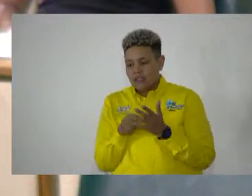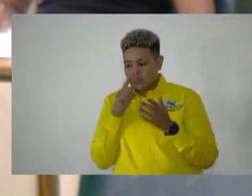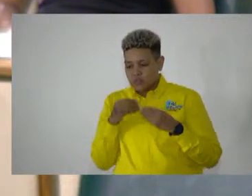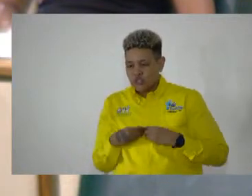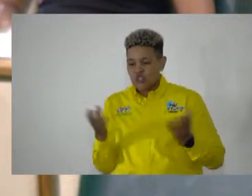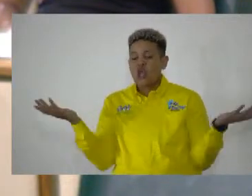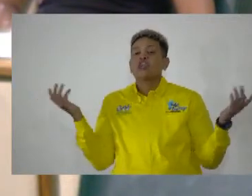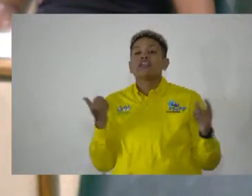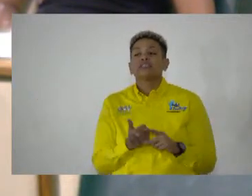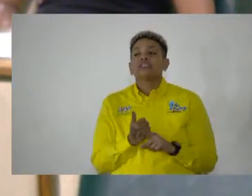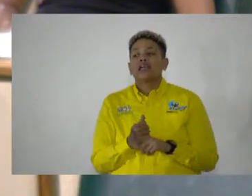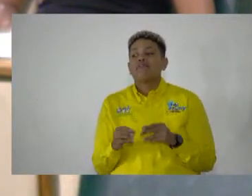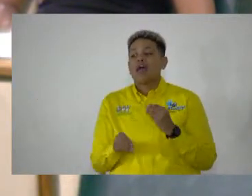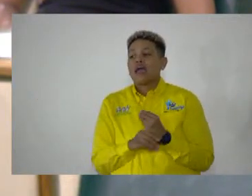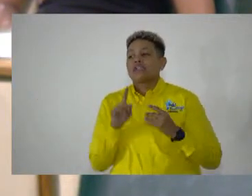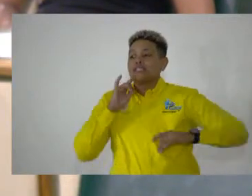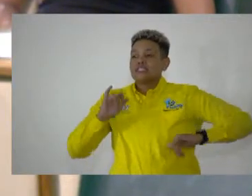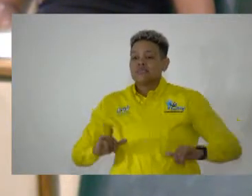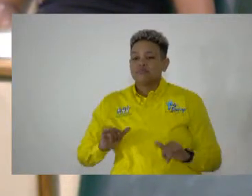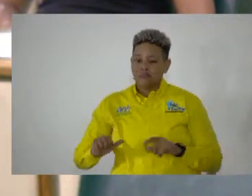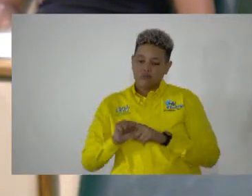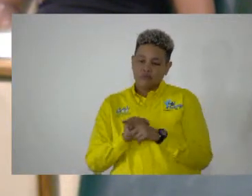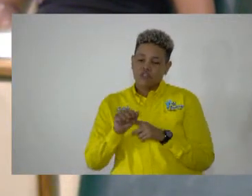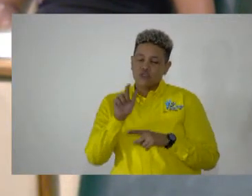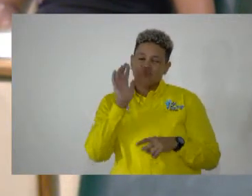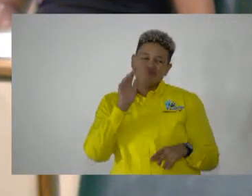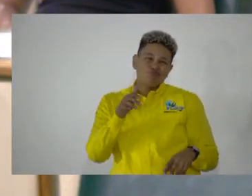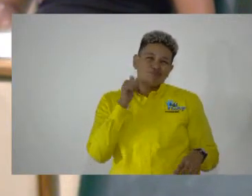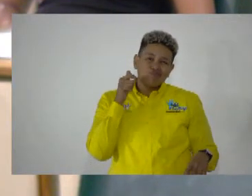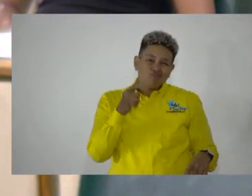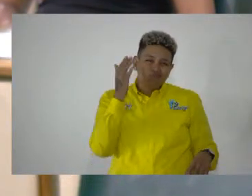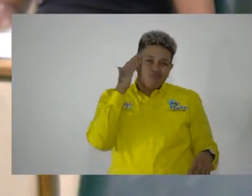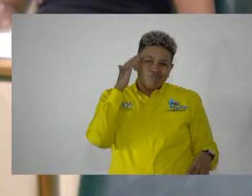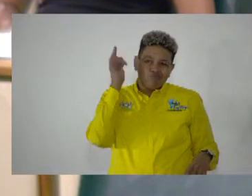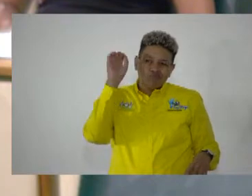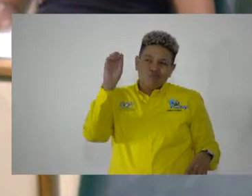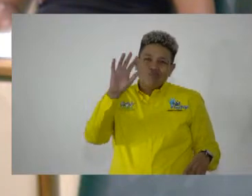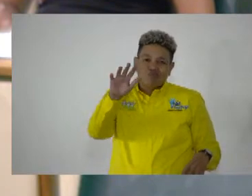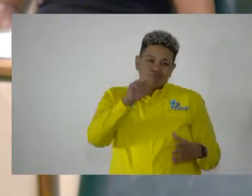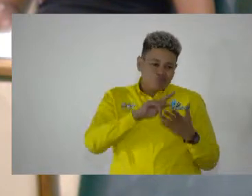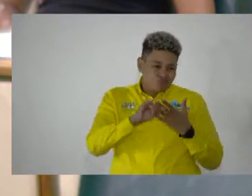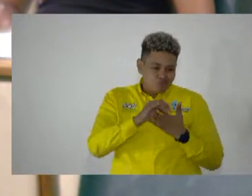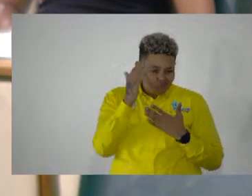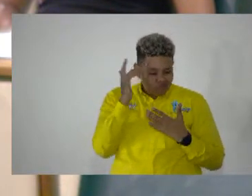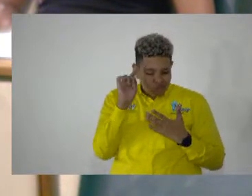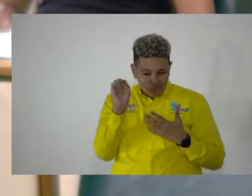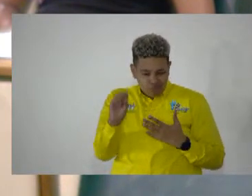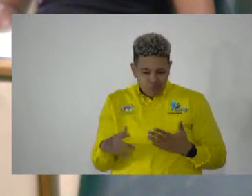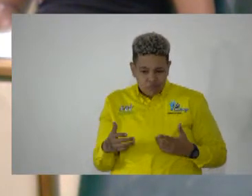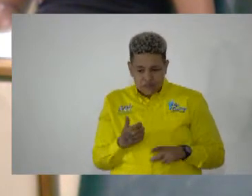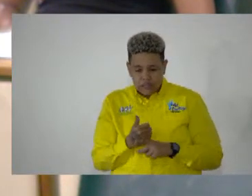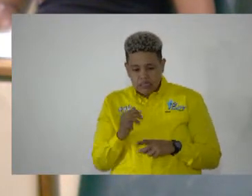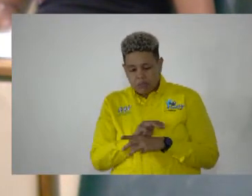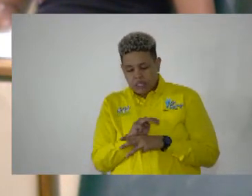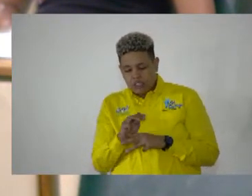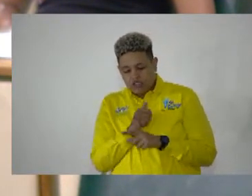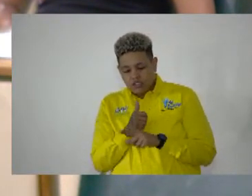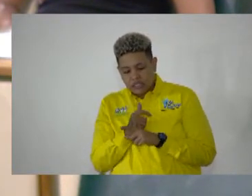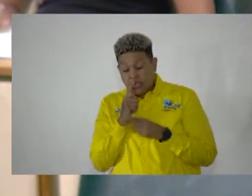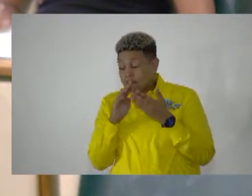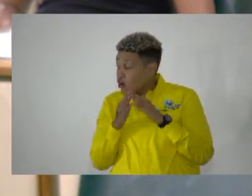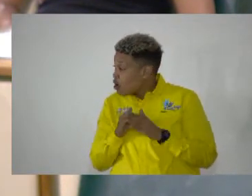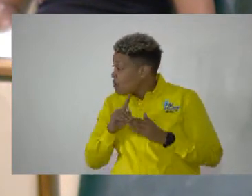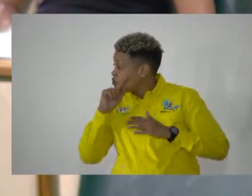circulated as is the usual practice, so you will know where to send your projects. The Ministry's